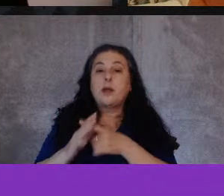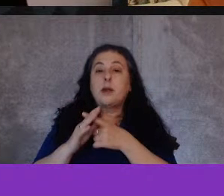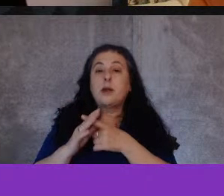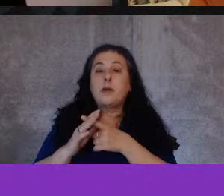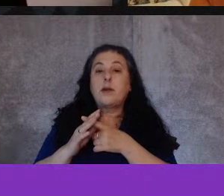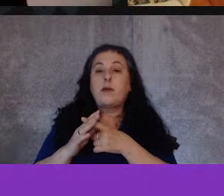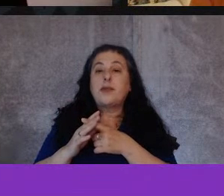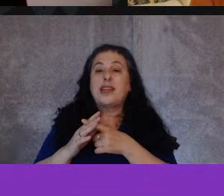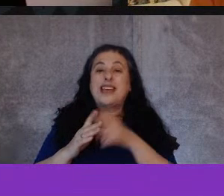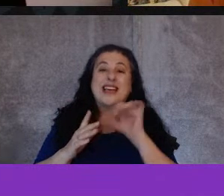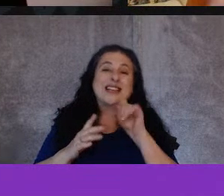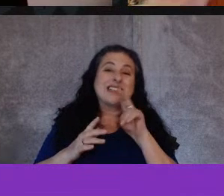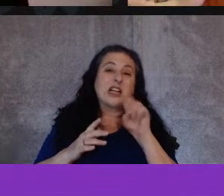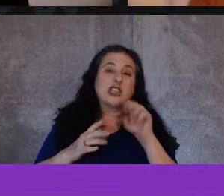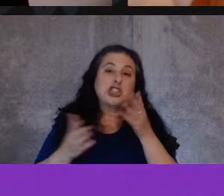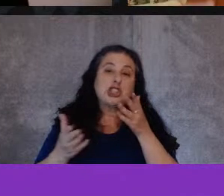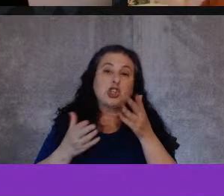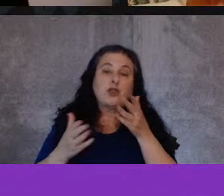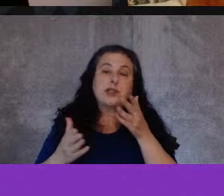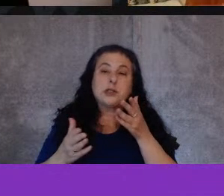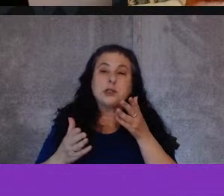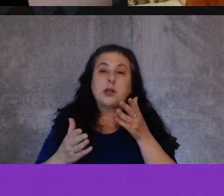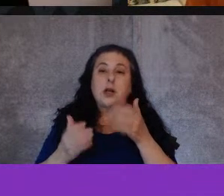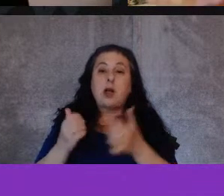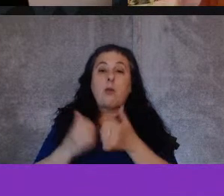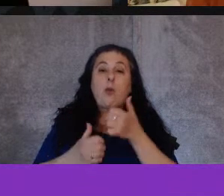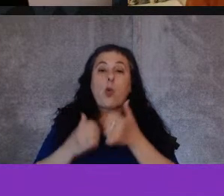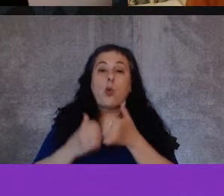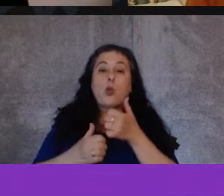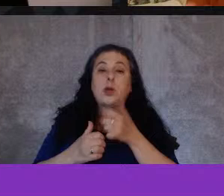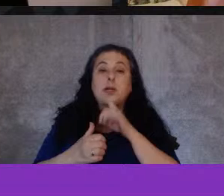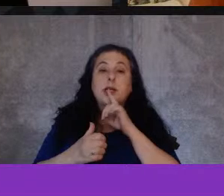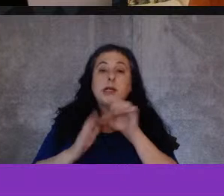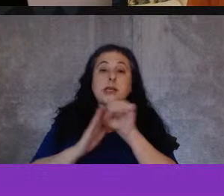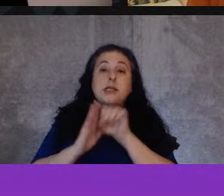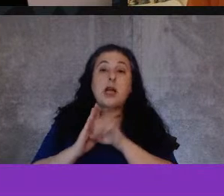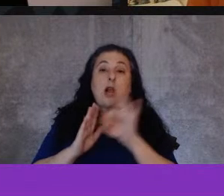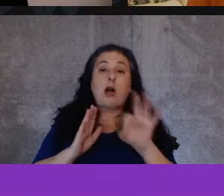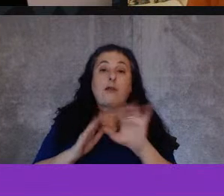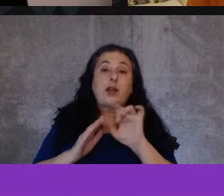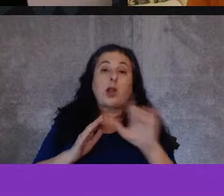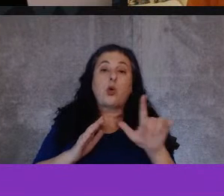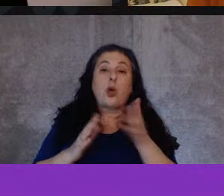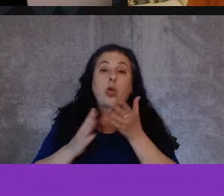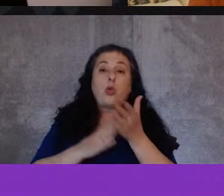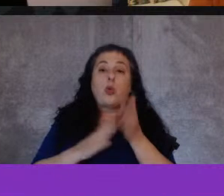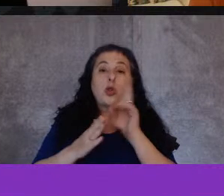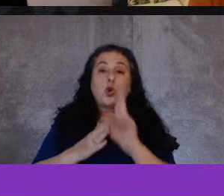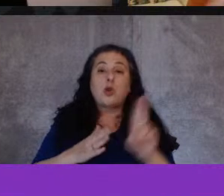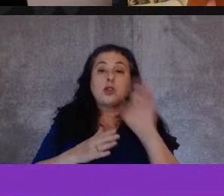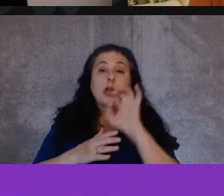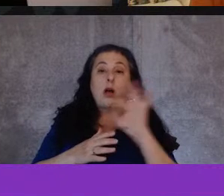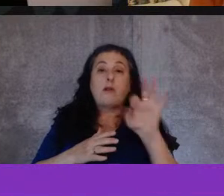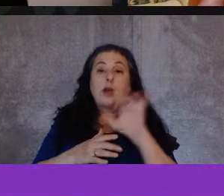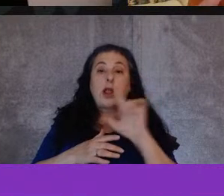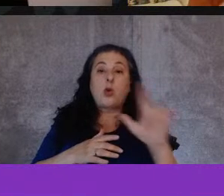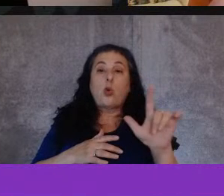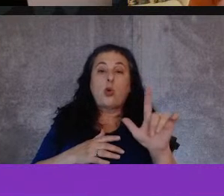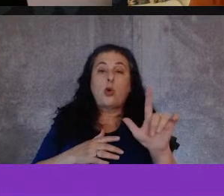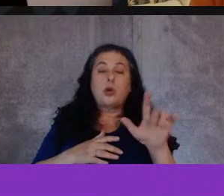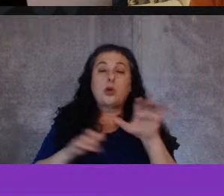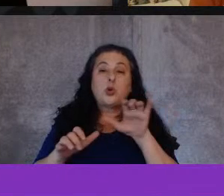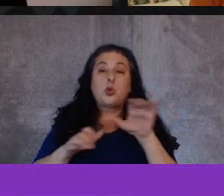extension service, right? So mostly it's the state of Illinois through the University of Illinois, right? They're doing